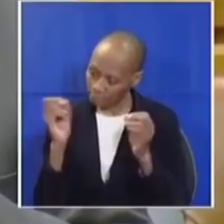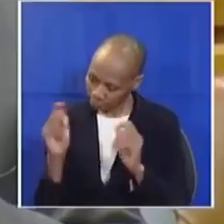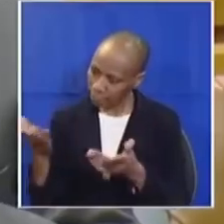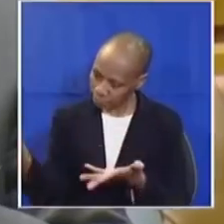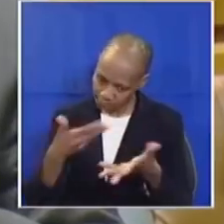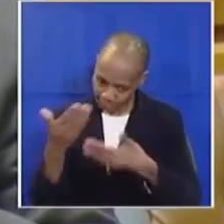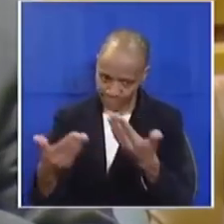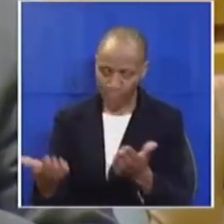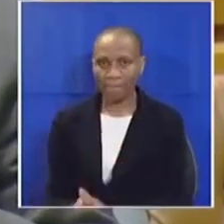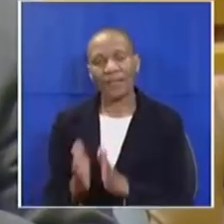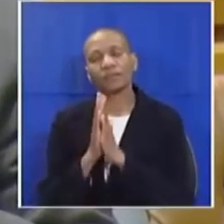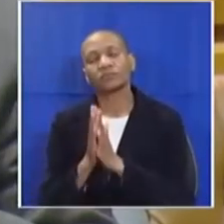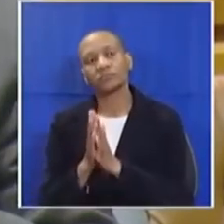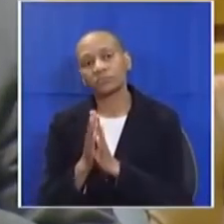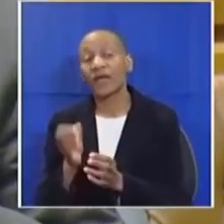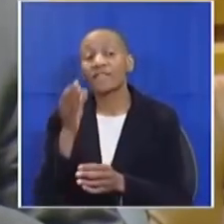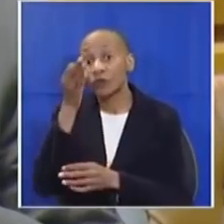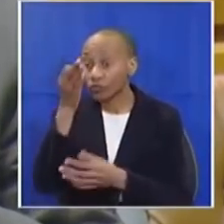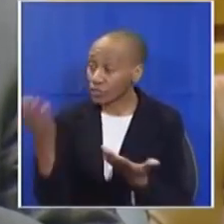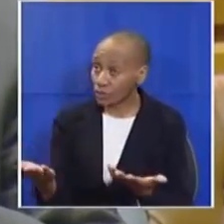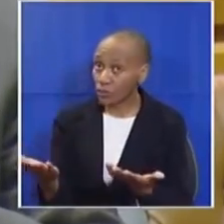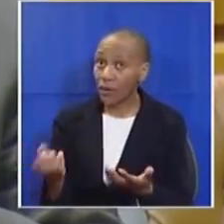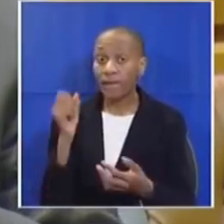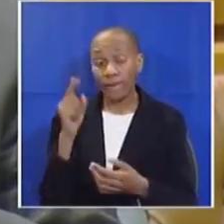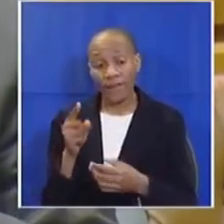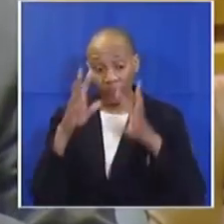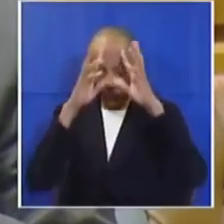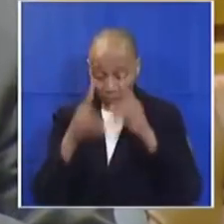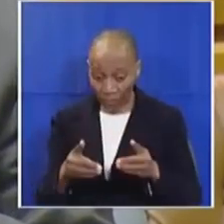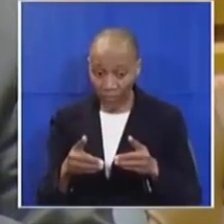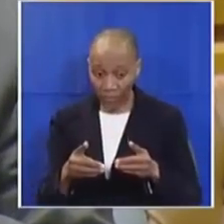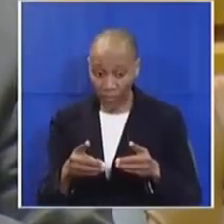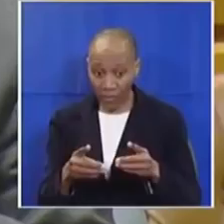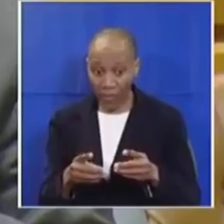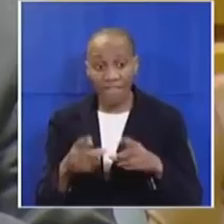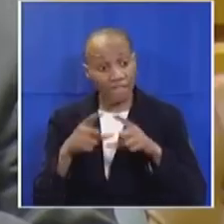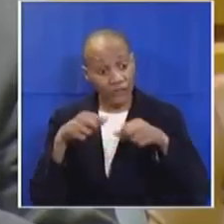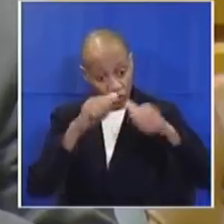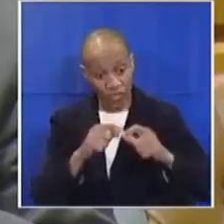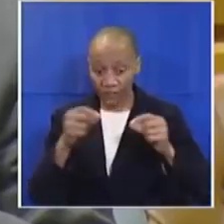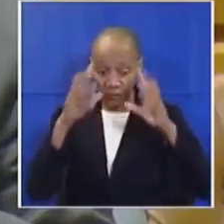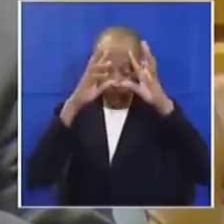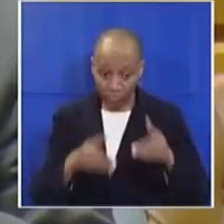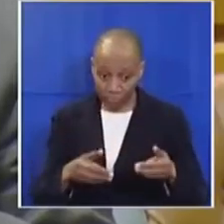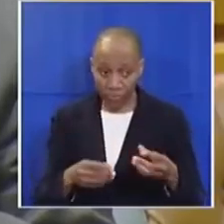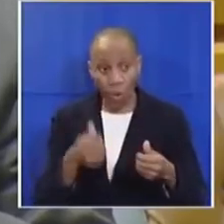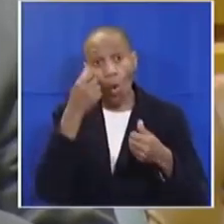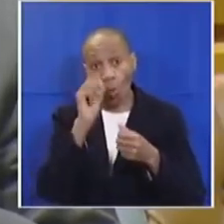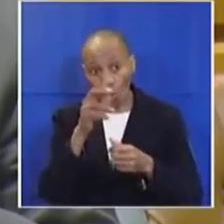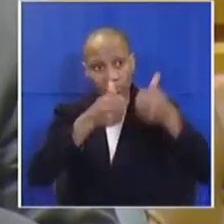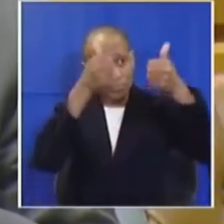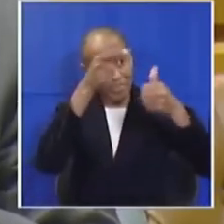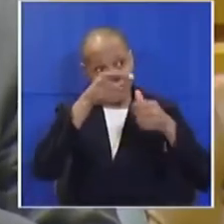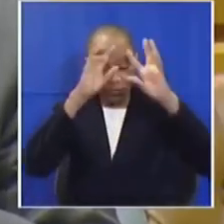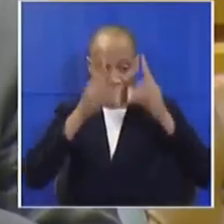go ahead and address me. Can I then just ask you in future that if a decision is made by the chair and the presiding officer,